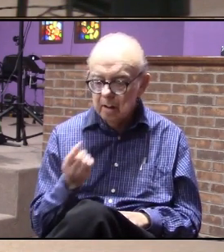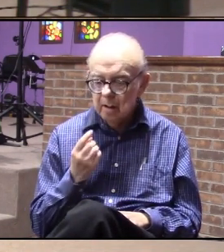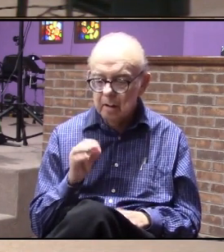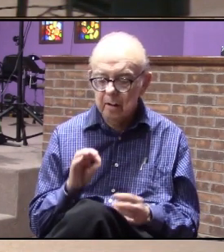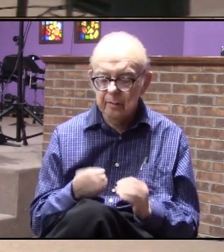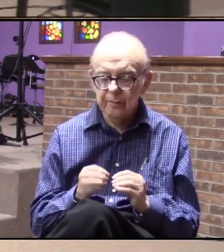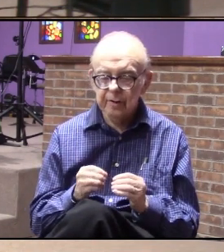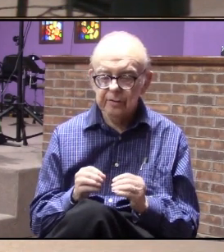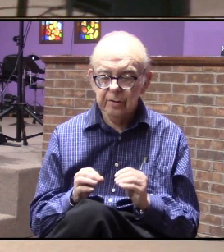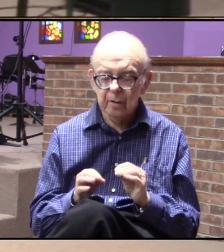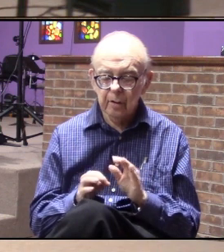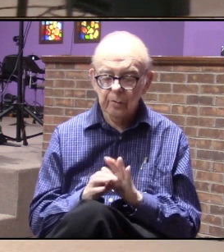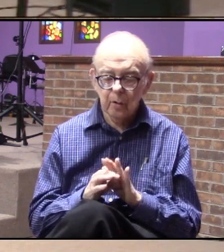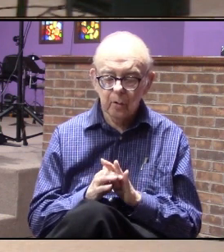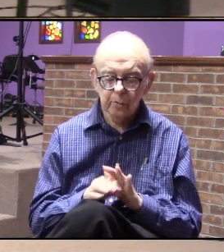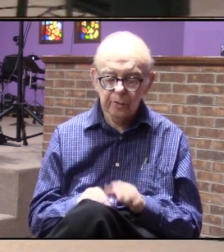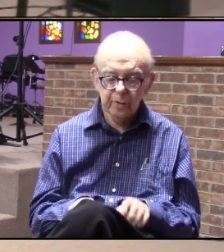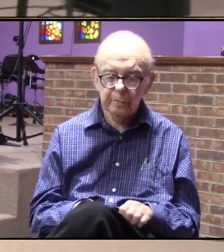those holes.